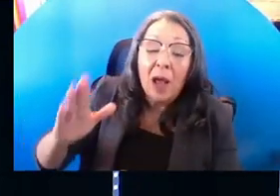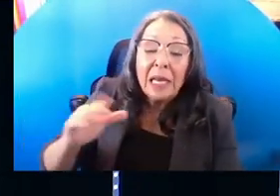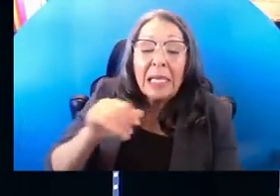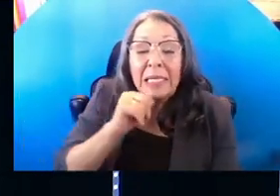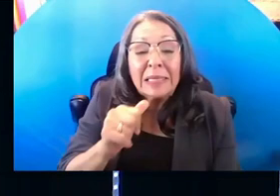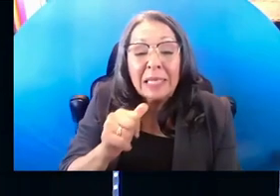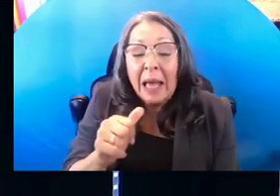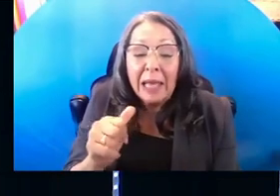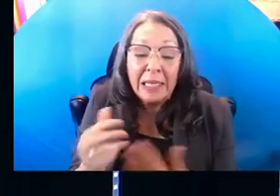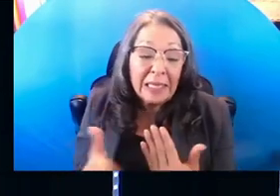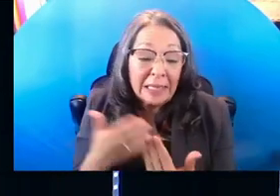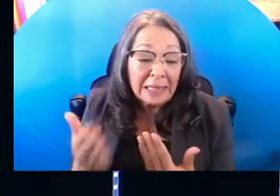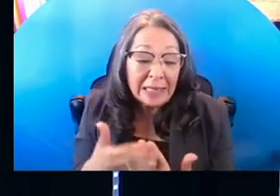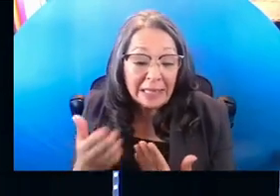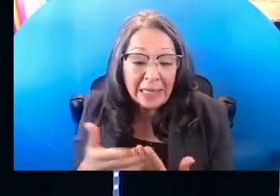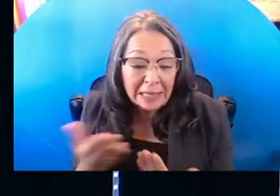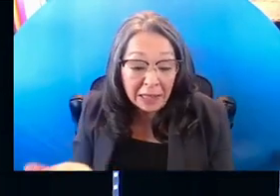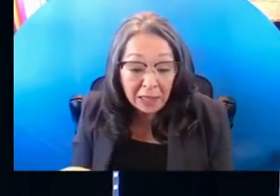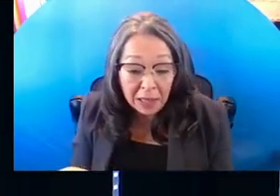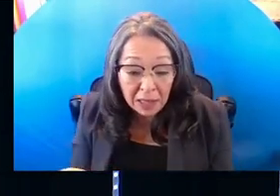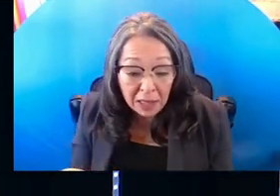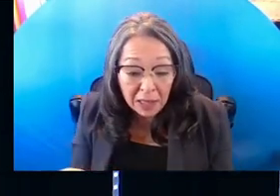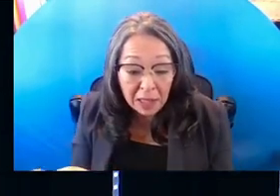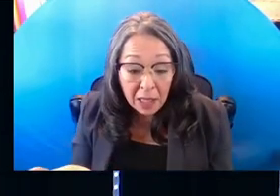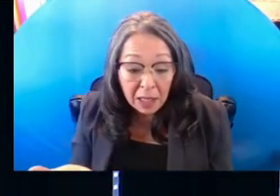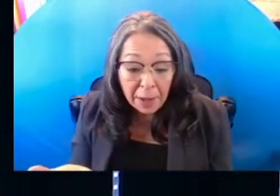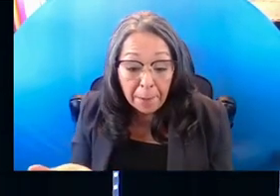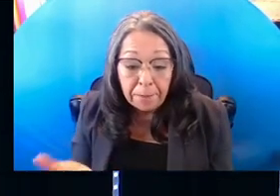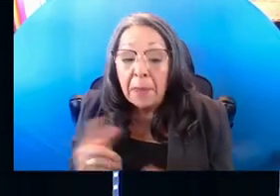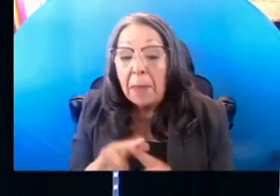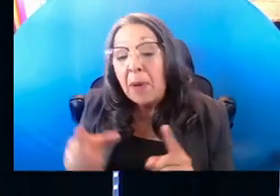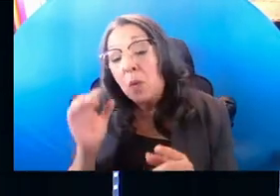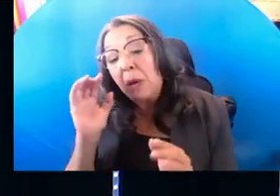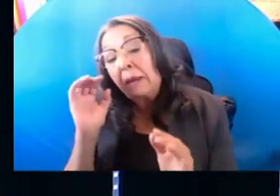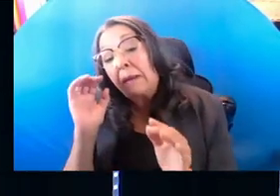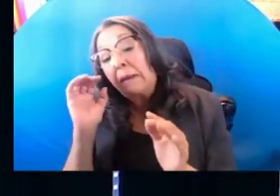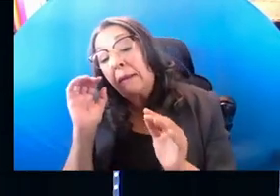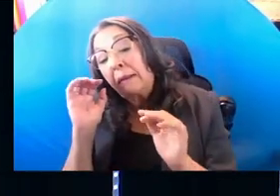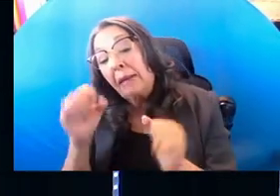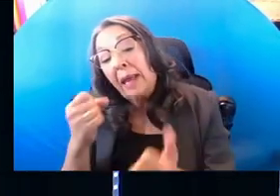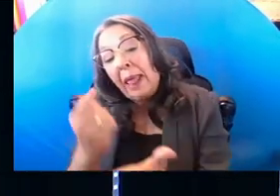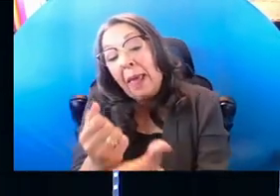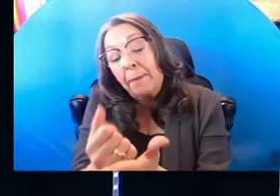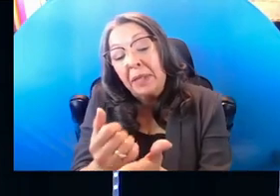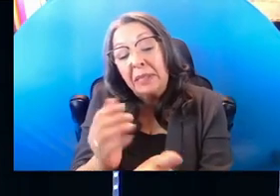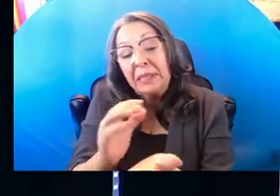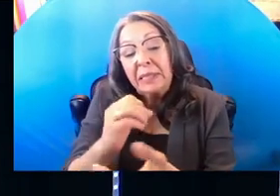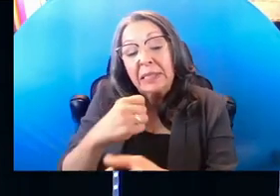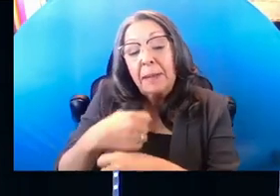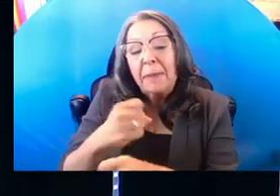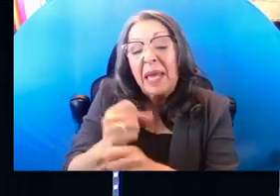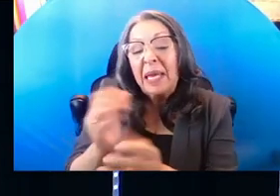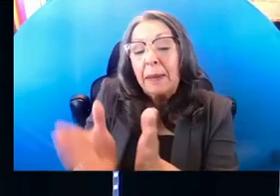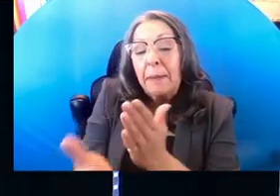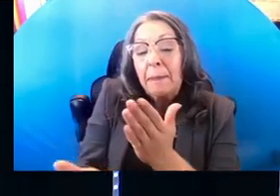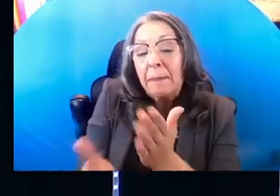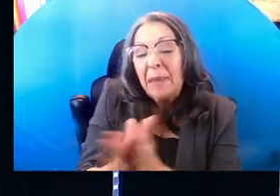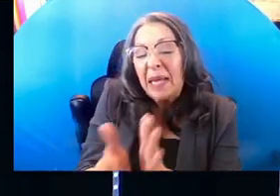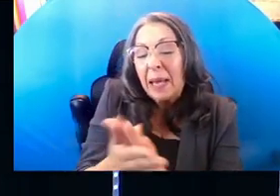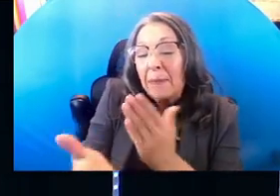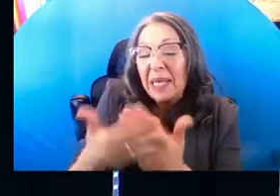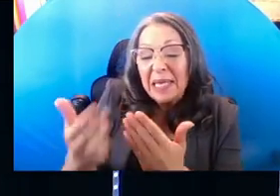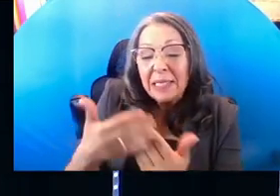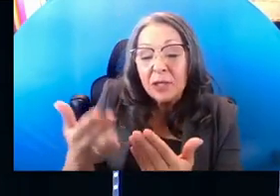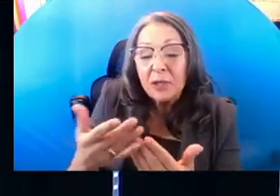as it sounds, right? But I think what can help us to make that an easier thing, what helps us to say, no, I'm going to rely on